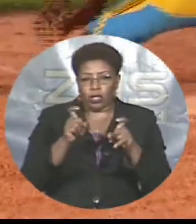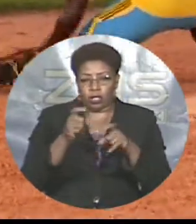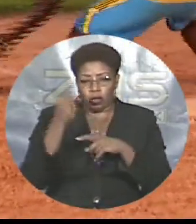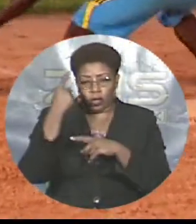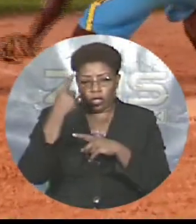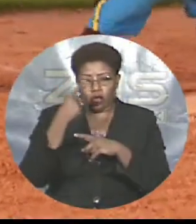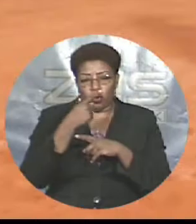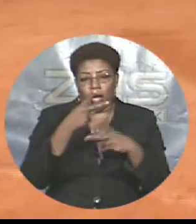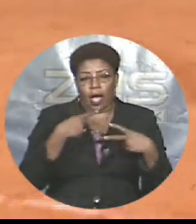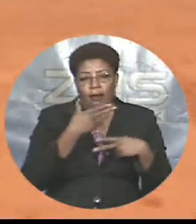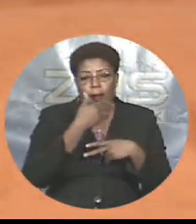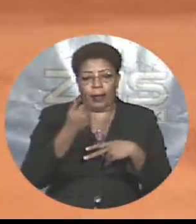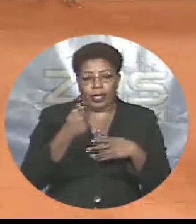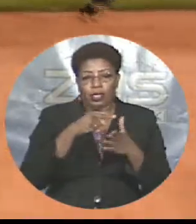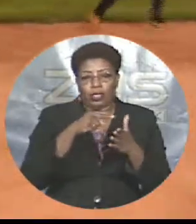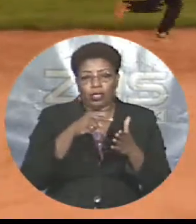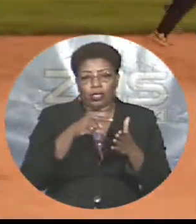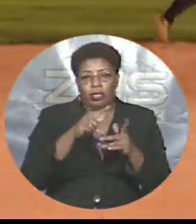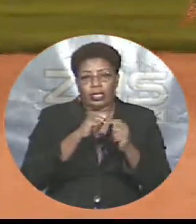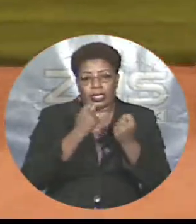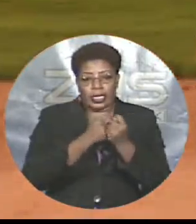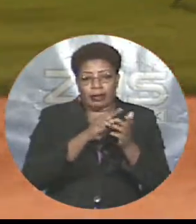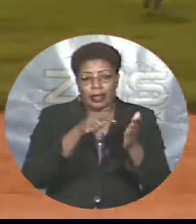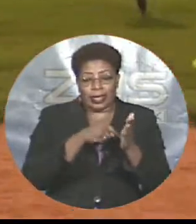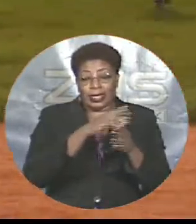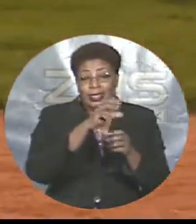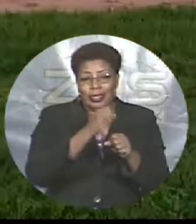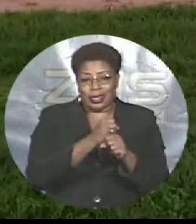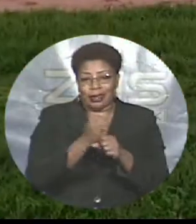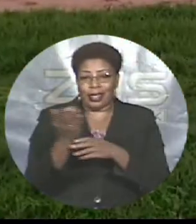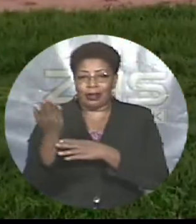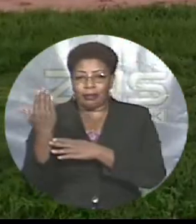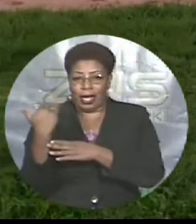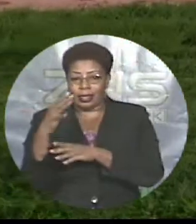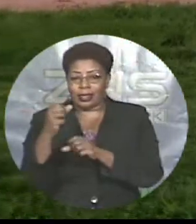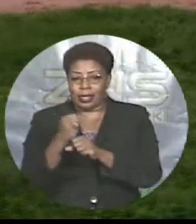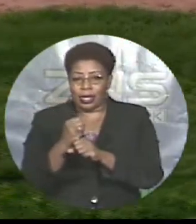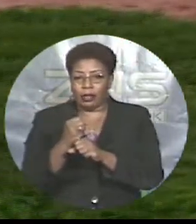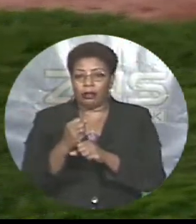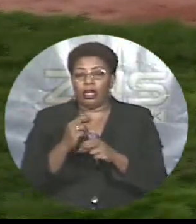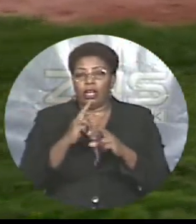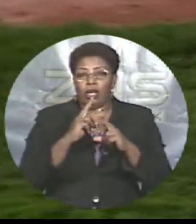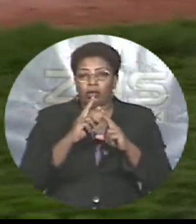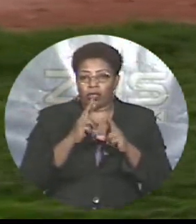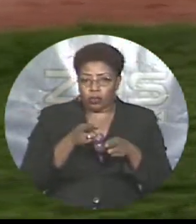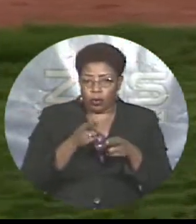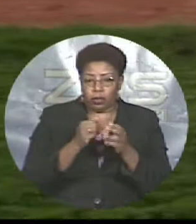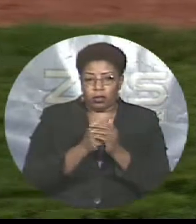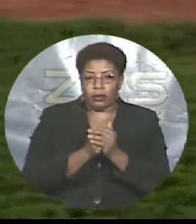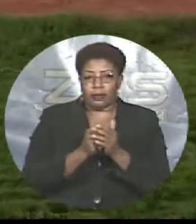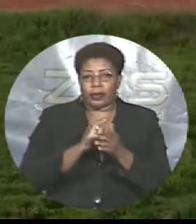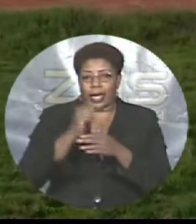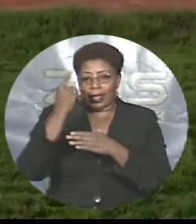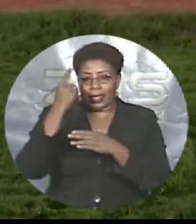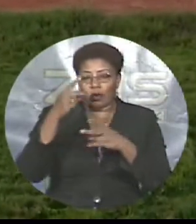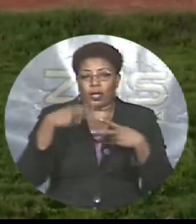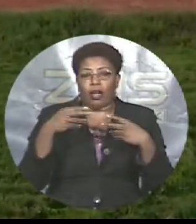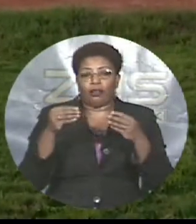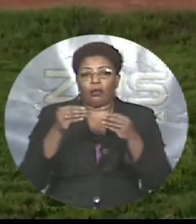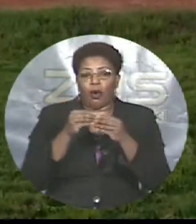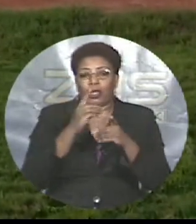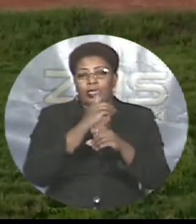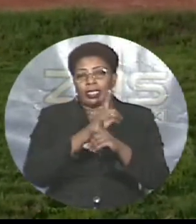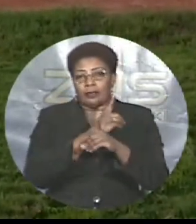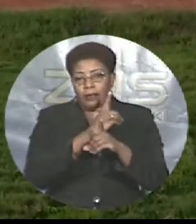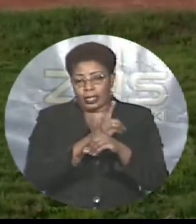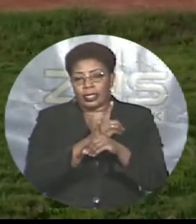team this year than the past team that went away? Well, I think we have a more defensive